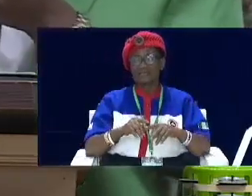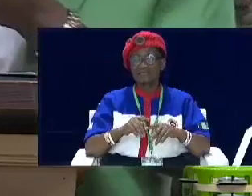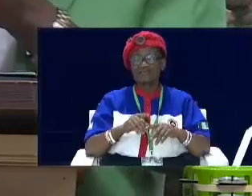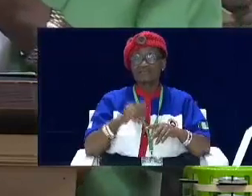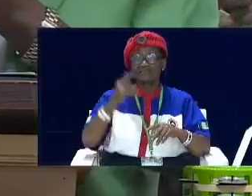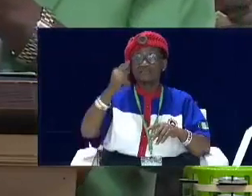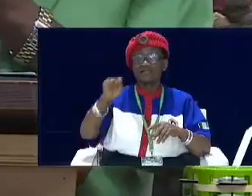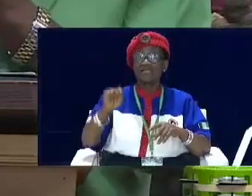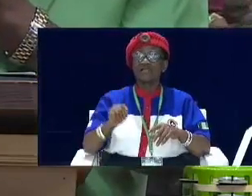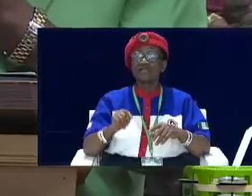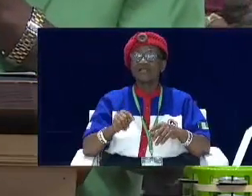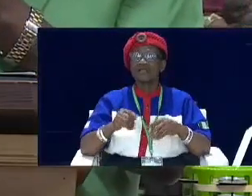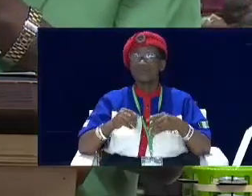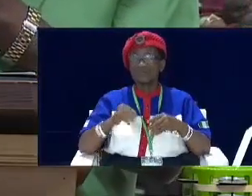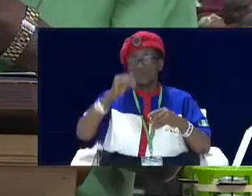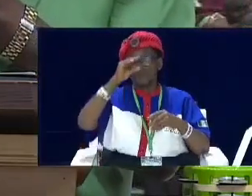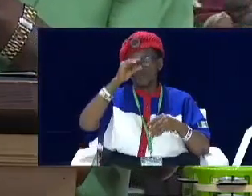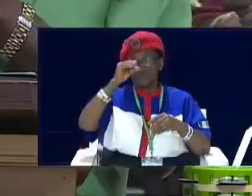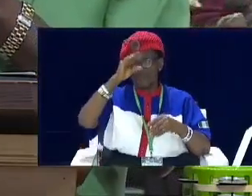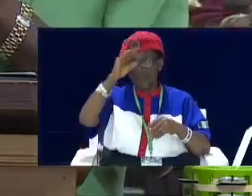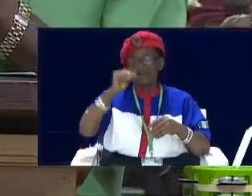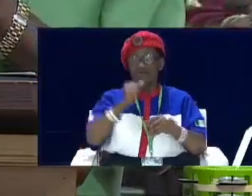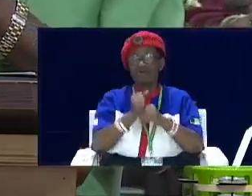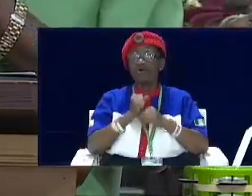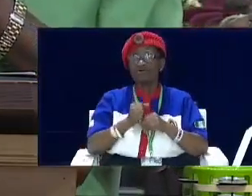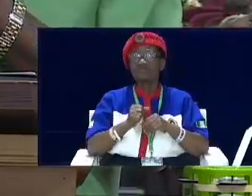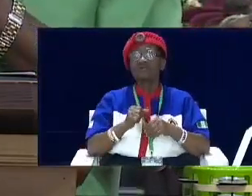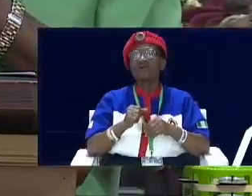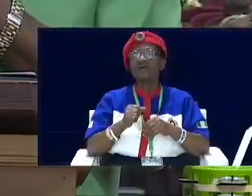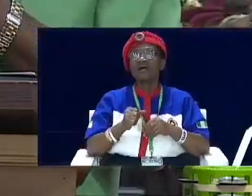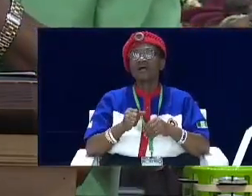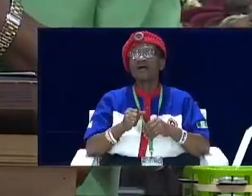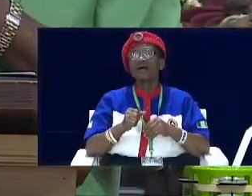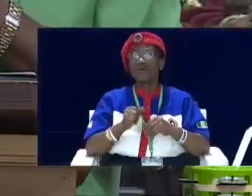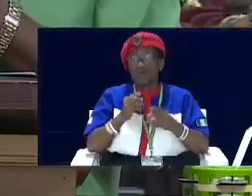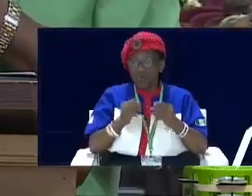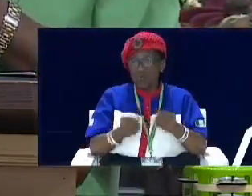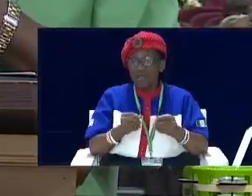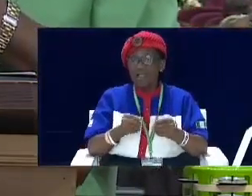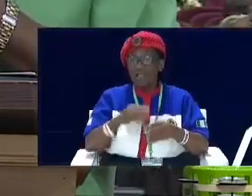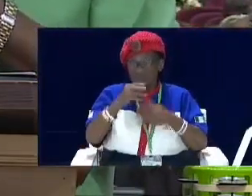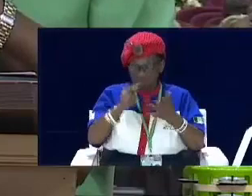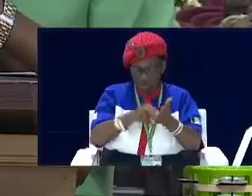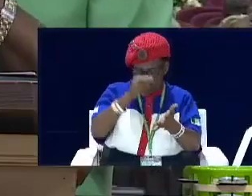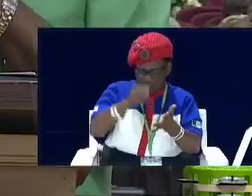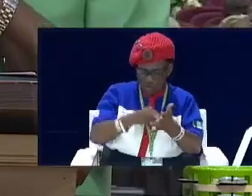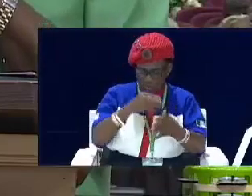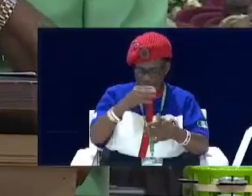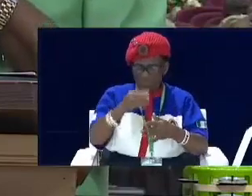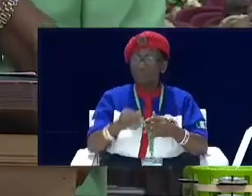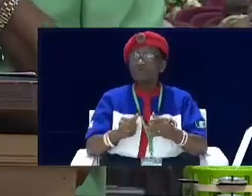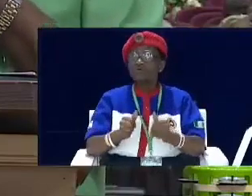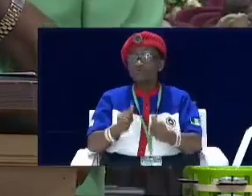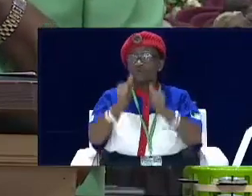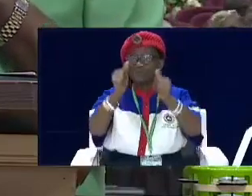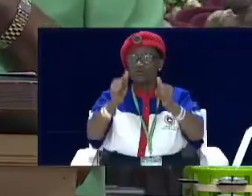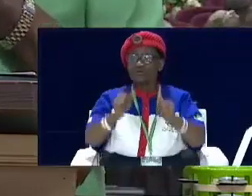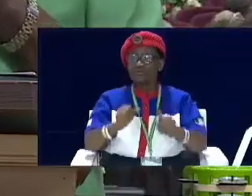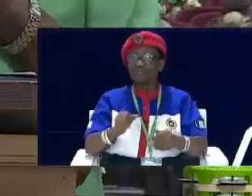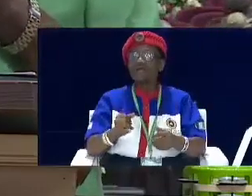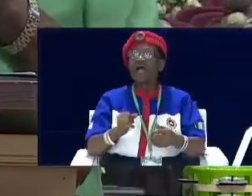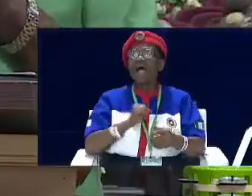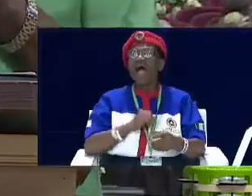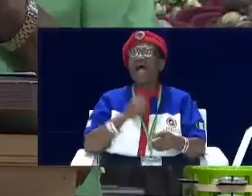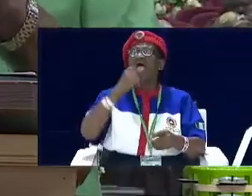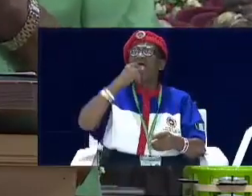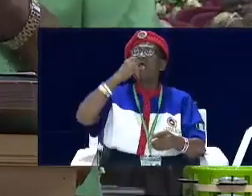rapid promotions. Be si ni igbega to ti ni ilopo ilopo lori gba. I decree